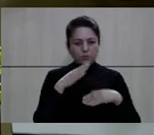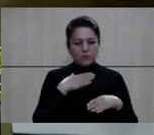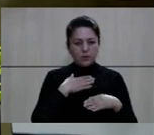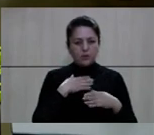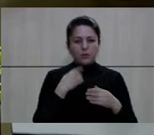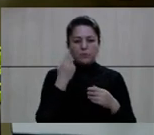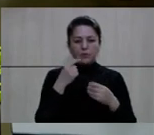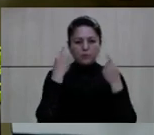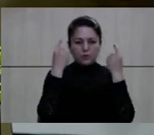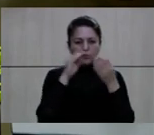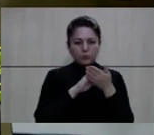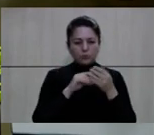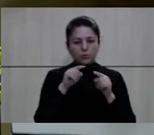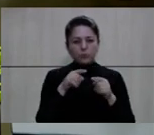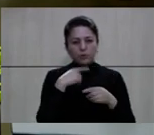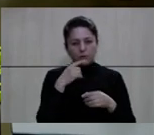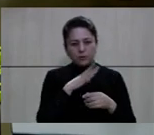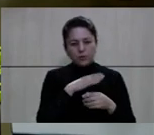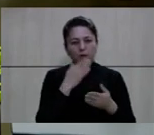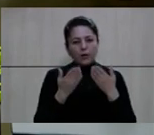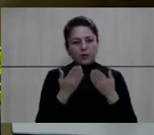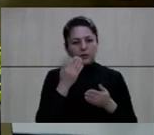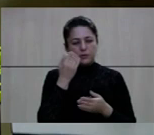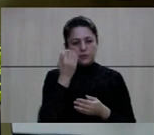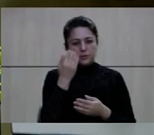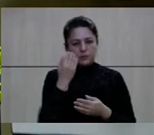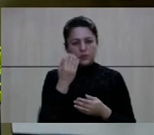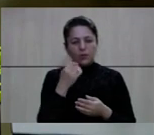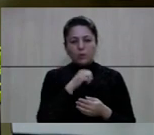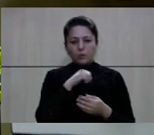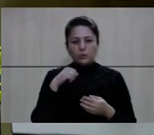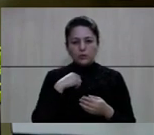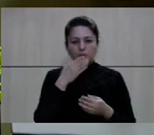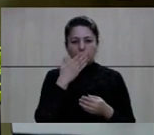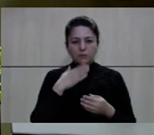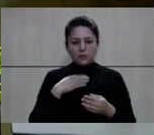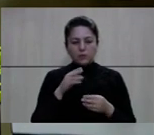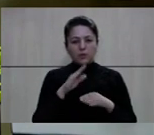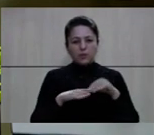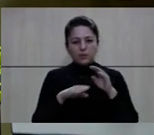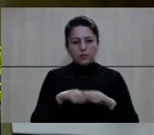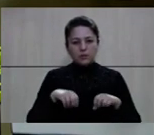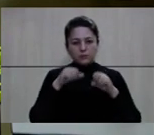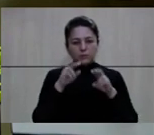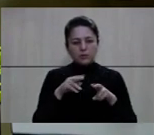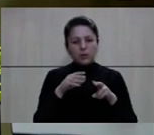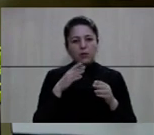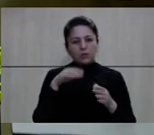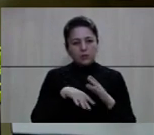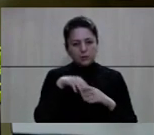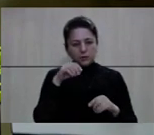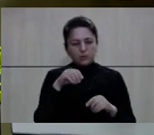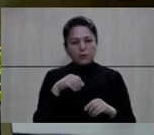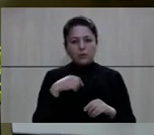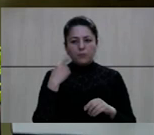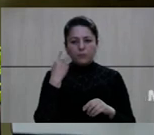Bir mashhur yozuvchi shunday degan edi. Agar siz o'zingiz sevgan kasbni egallasangiz, bir